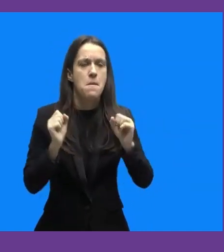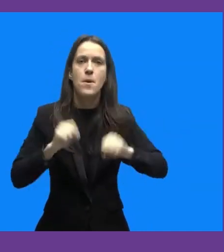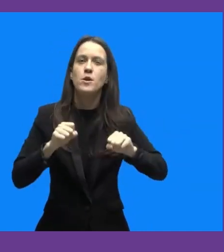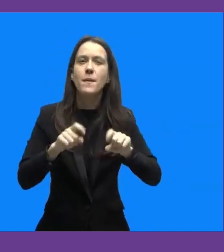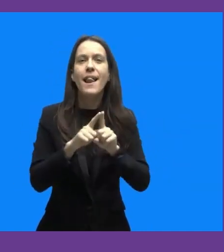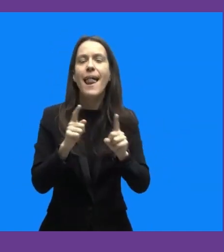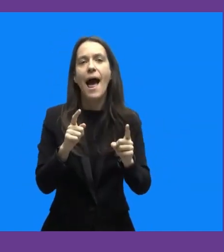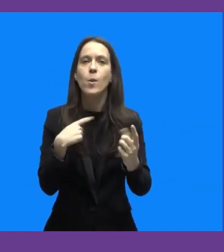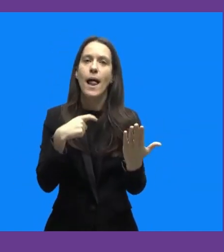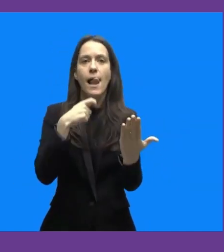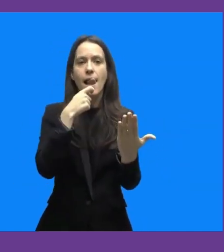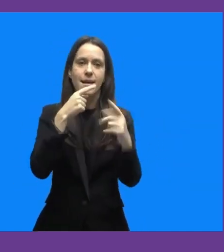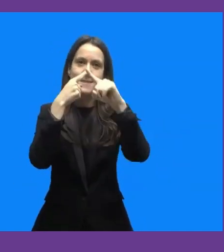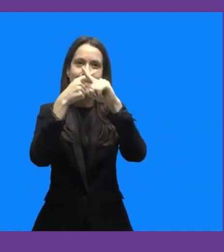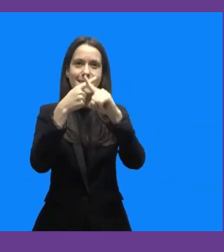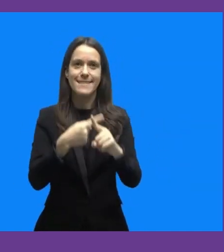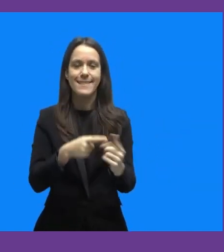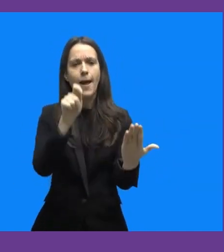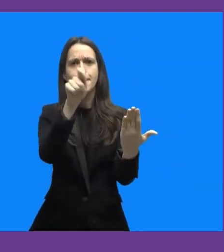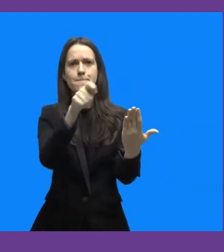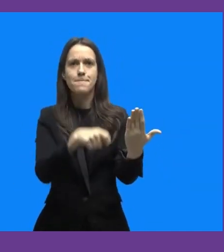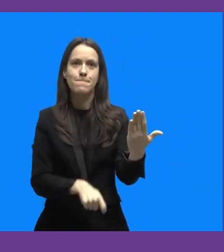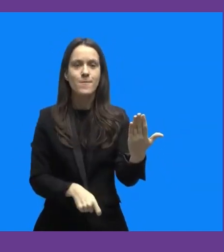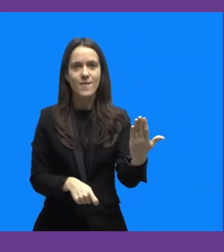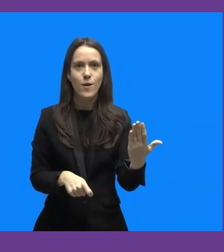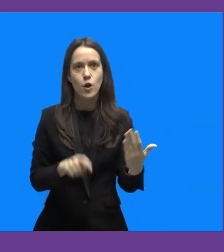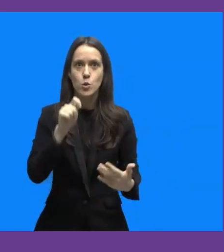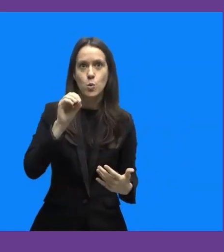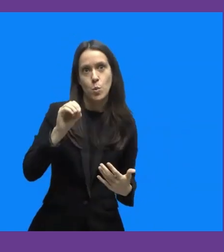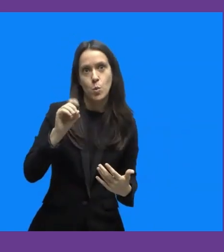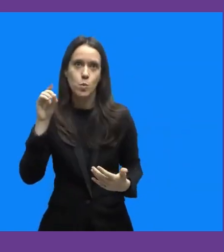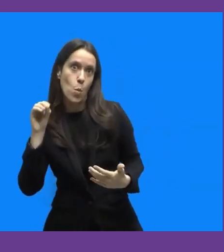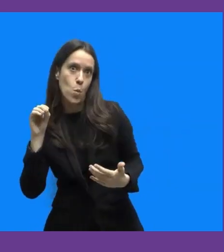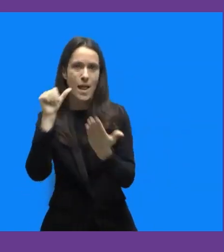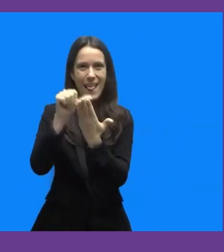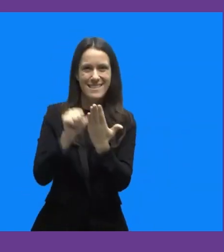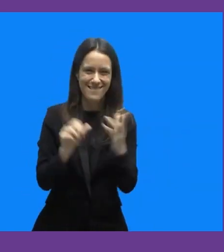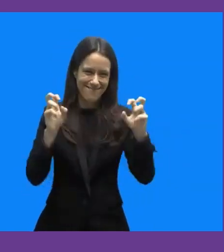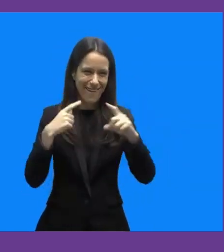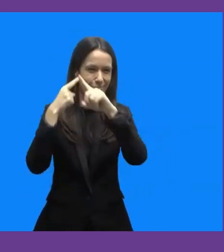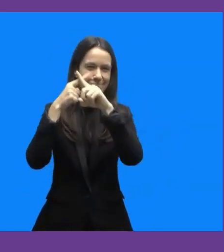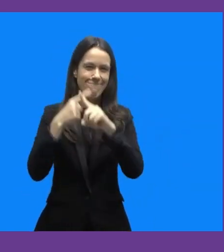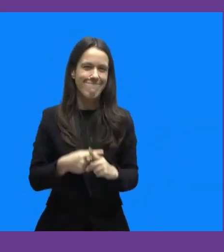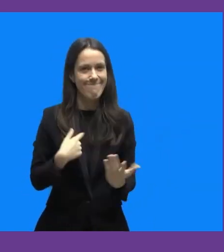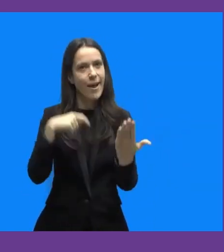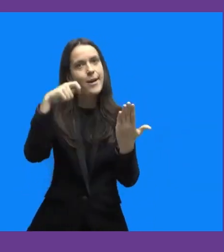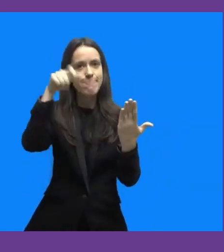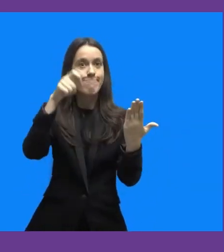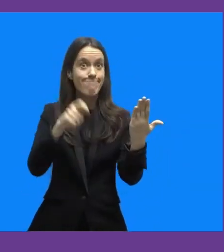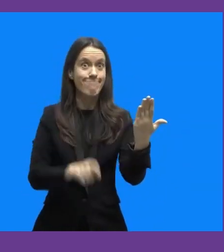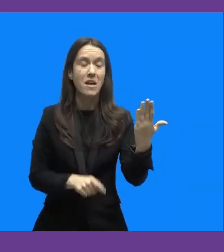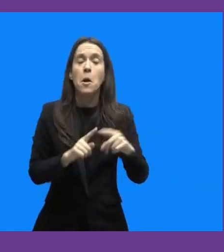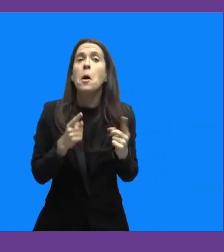how these projects are. Of course, the platform can be useful for other students that